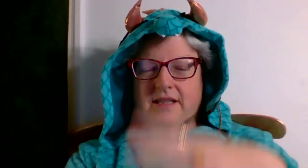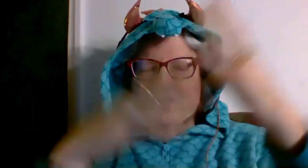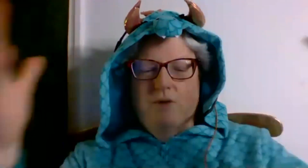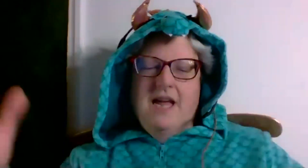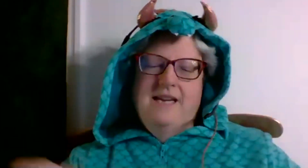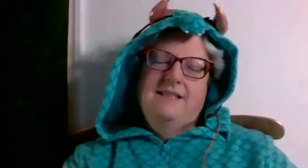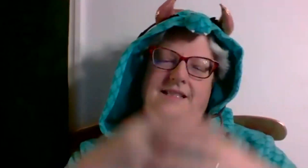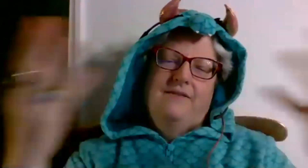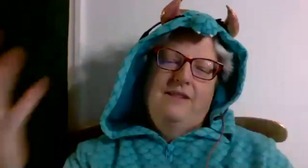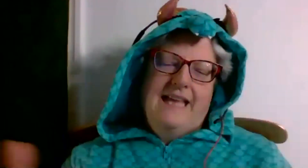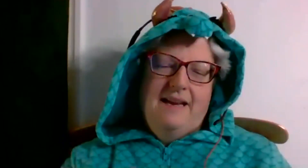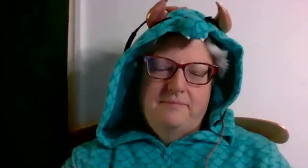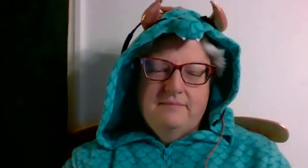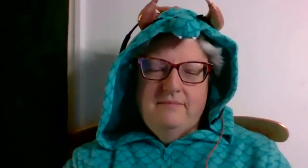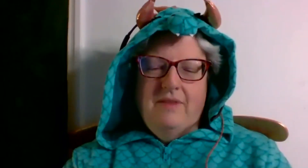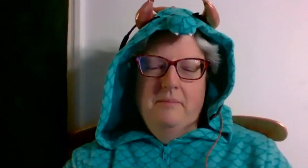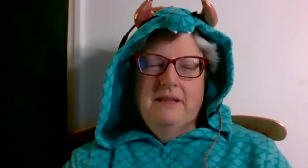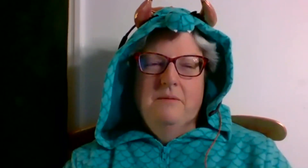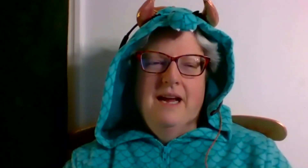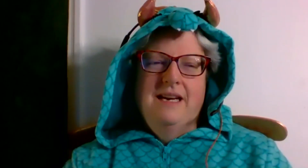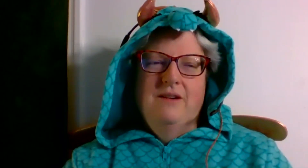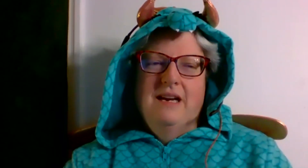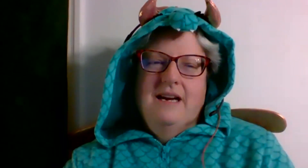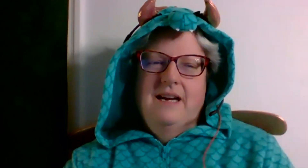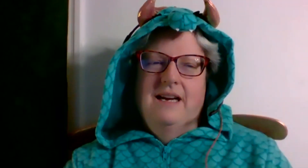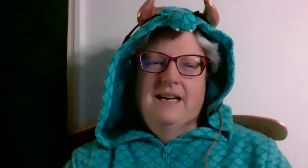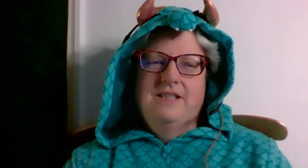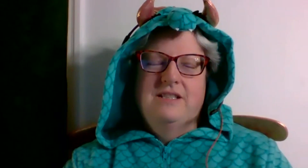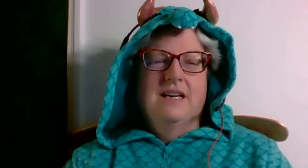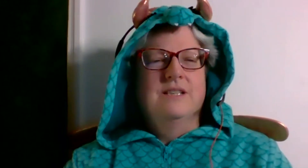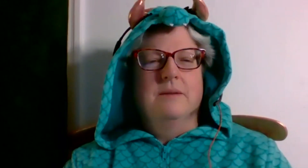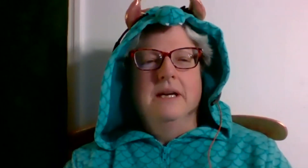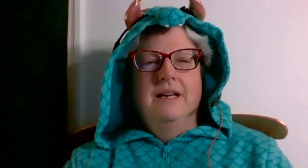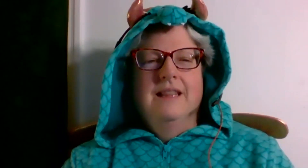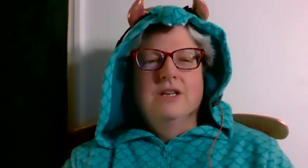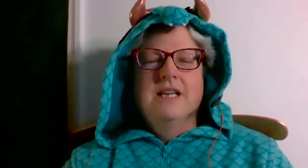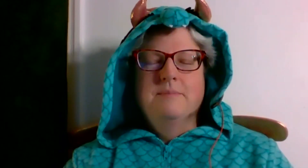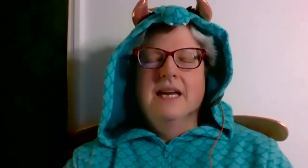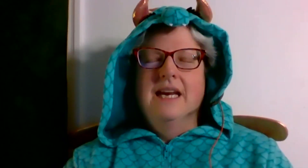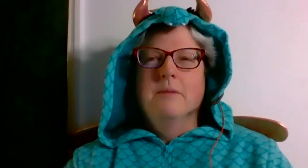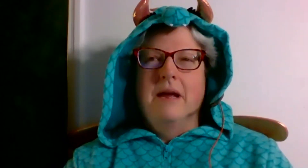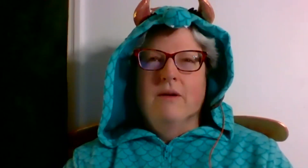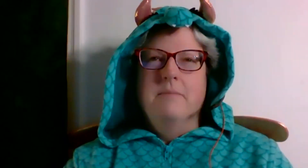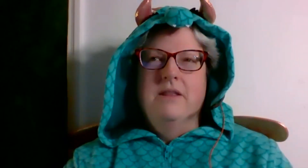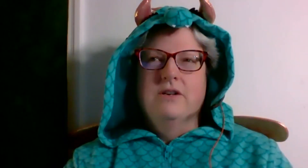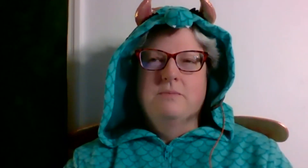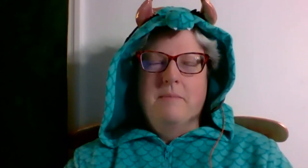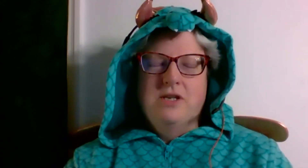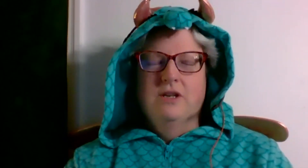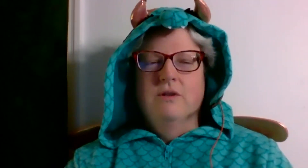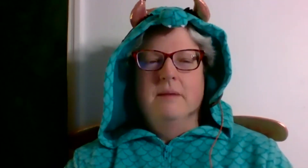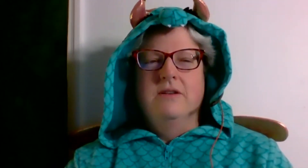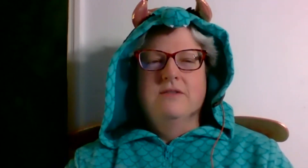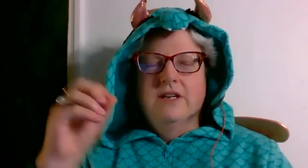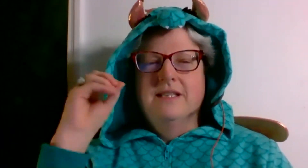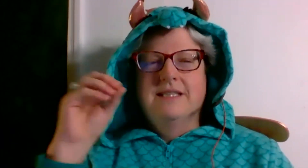the shrines and stuff like that. But the way I do it, I just talk to them. There are times I can hear my